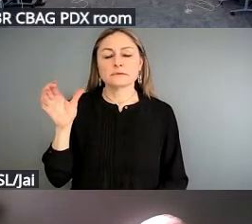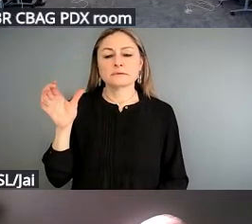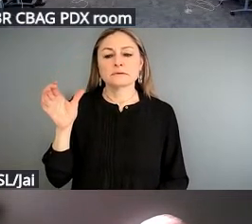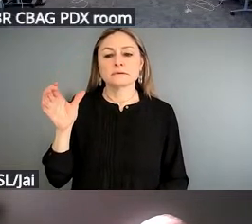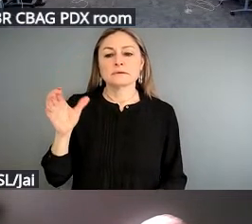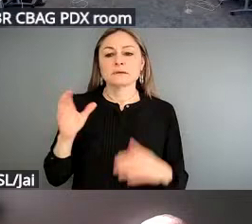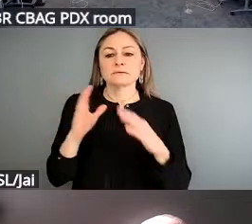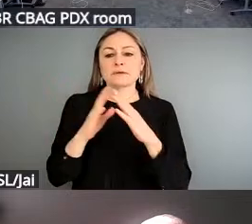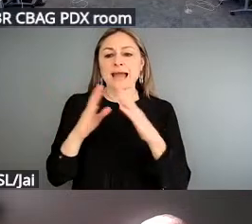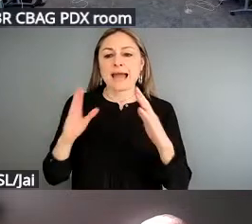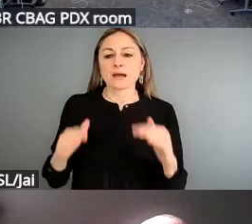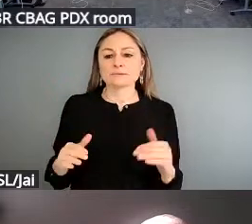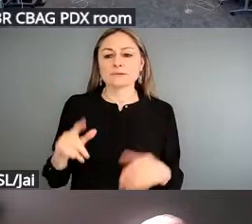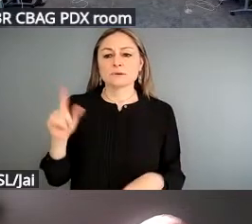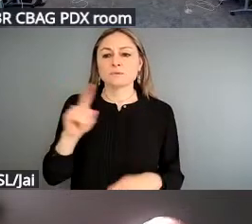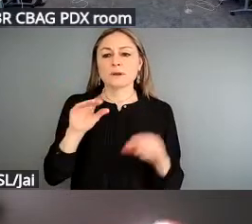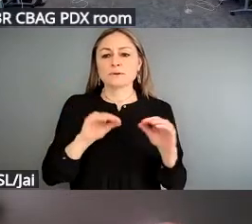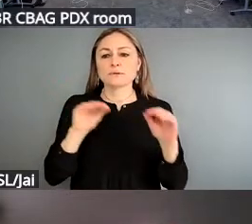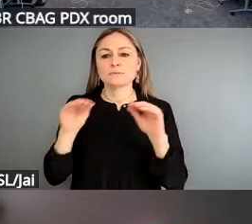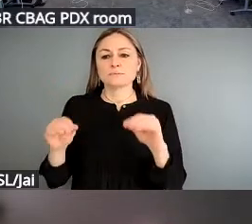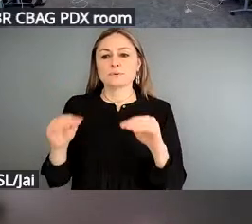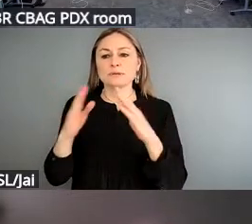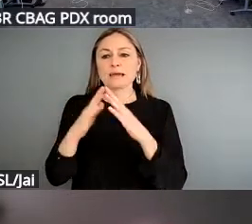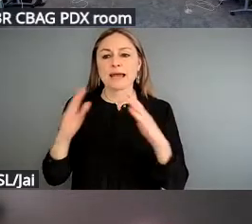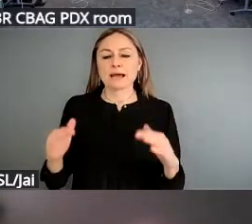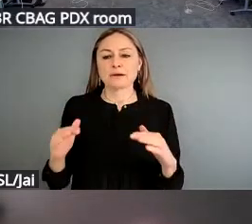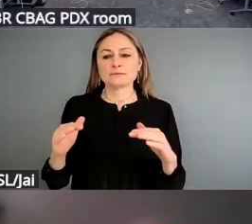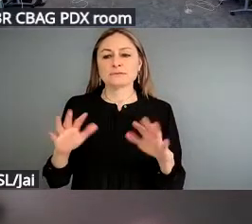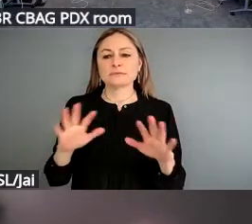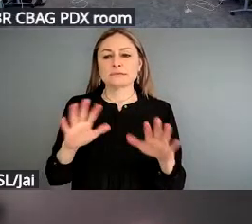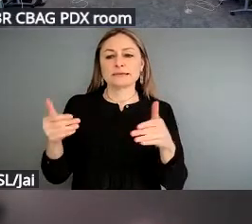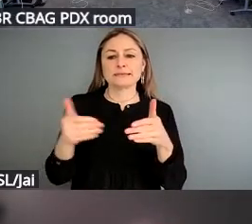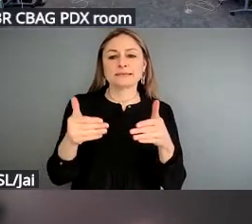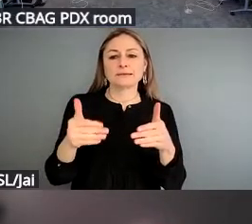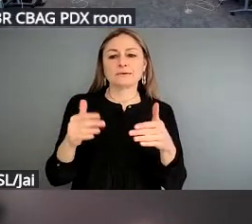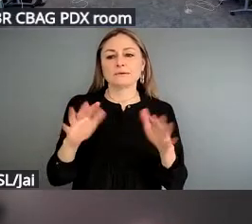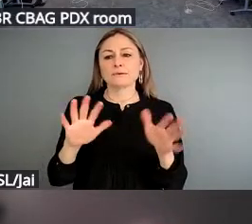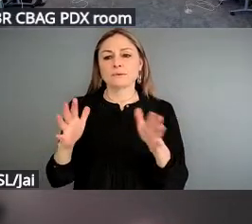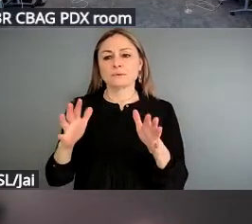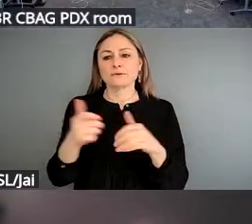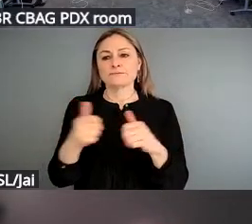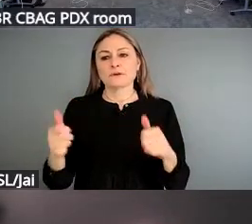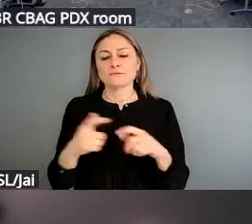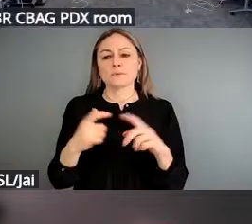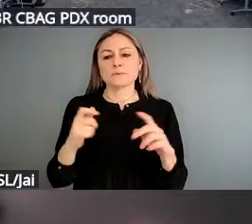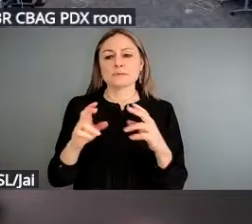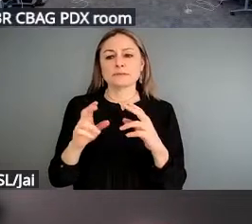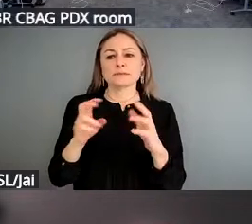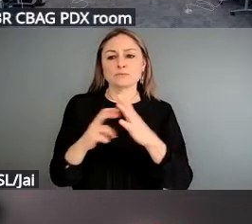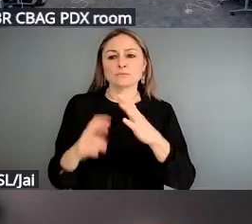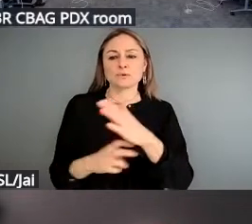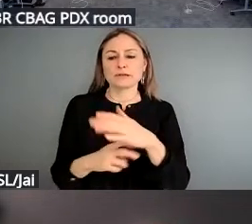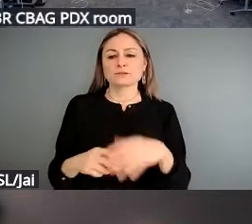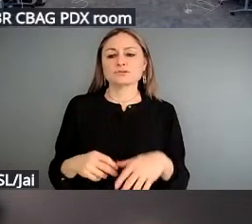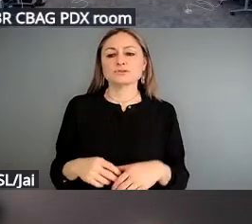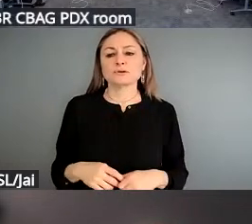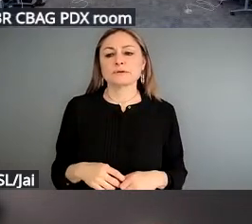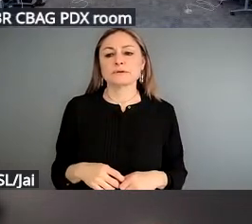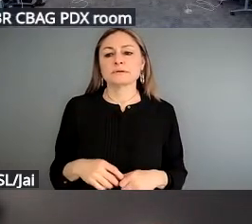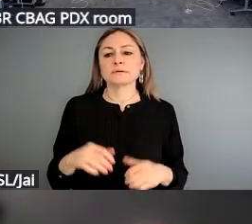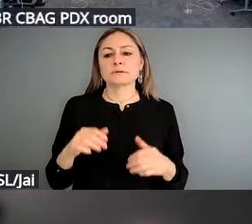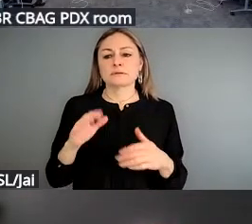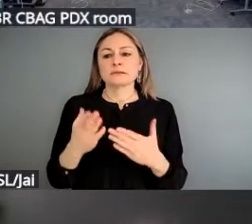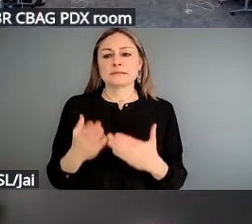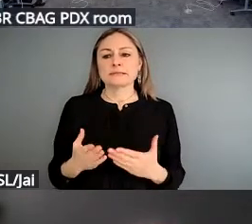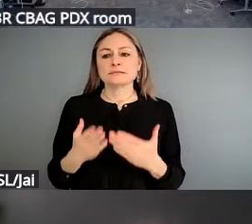housing, where you put housing in relation to the bridge, I think just the way that the suggestion